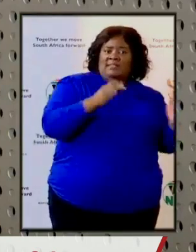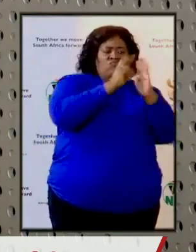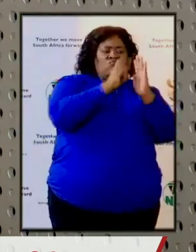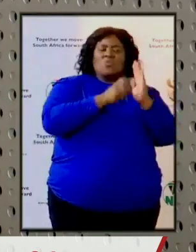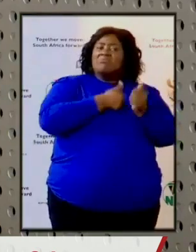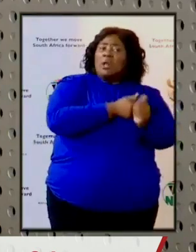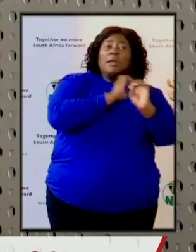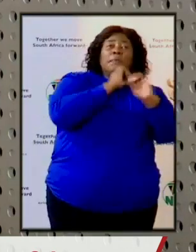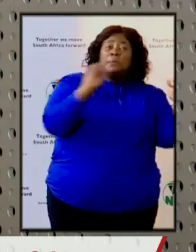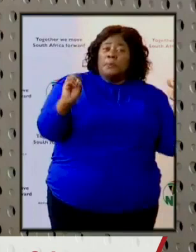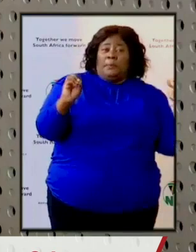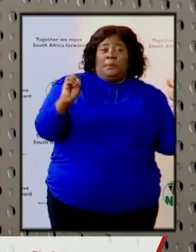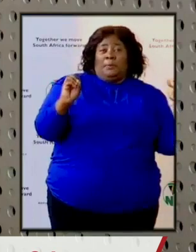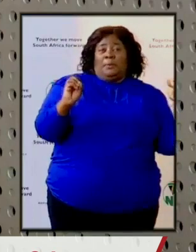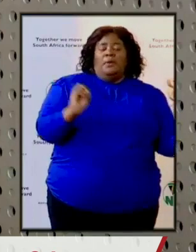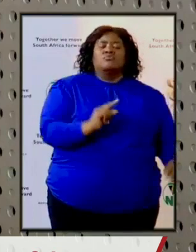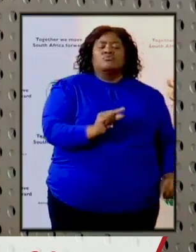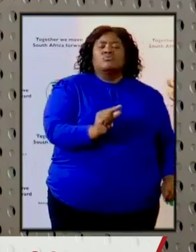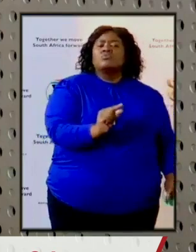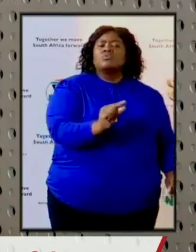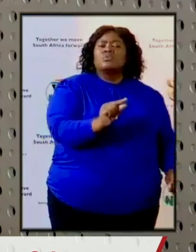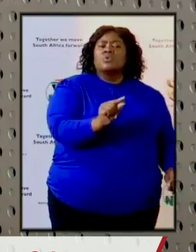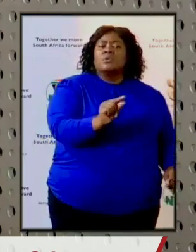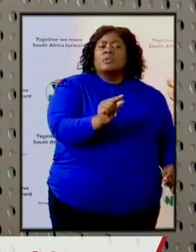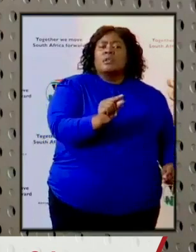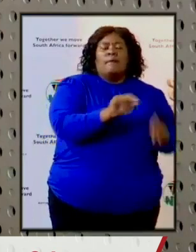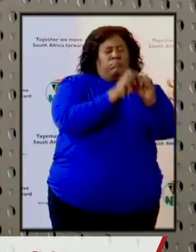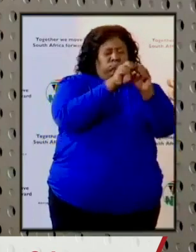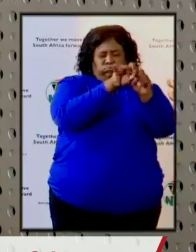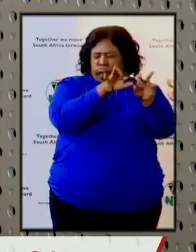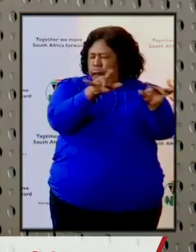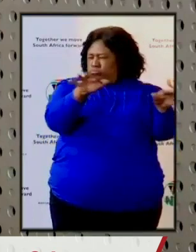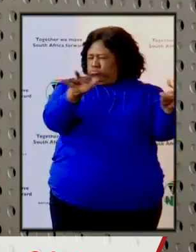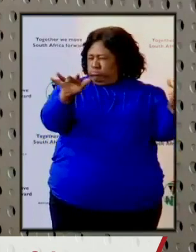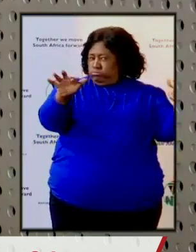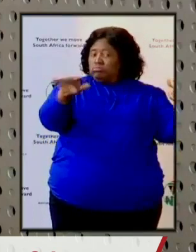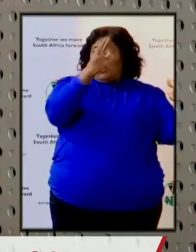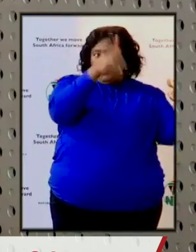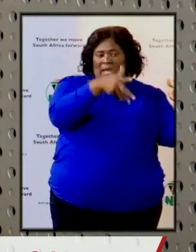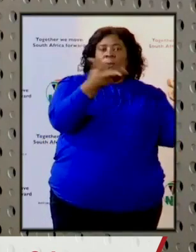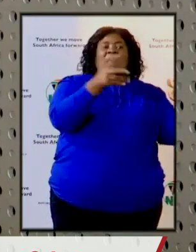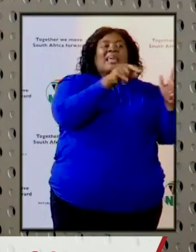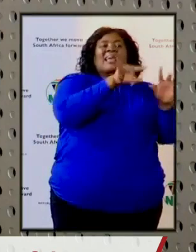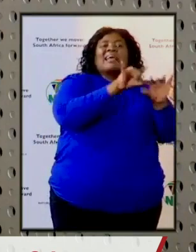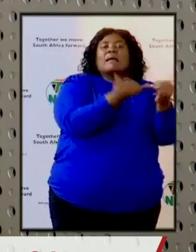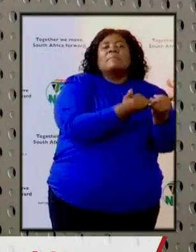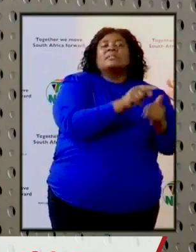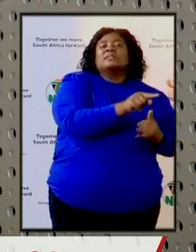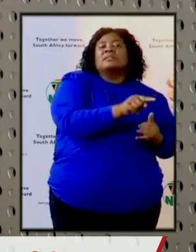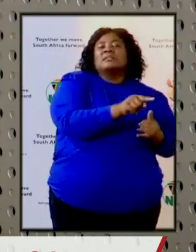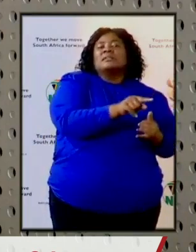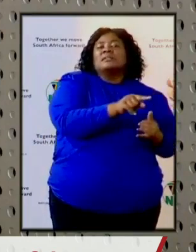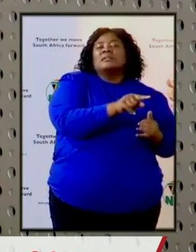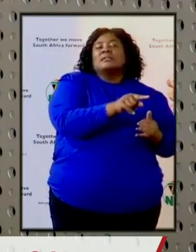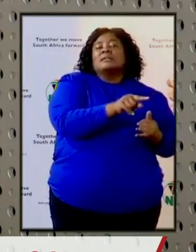protocols, sooner or later, there will be a spread of the virus in that company. And